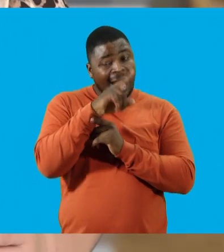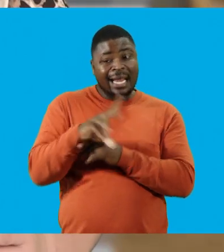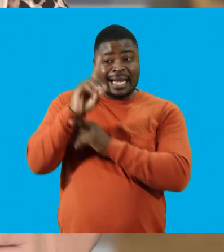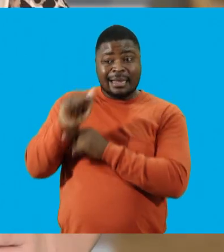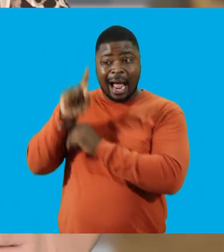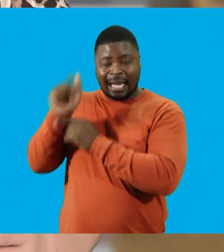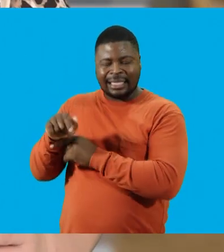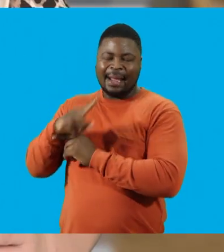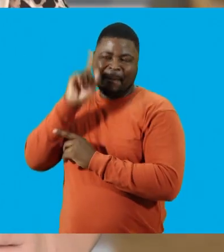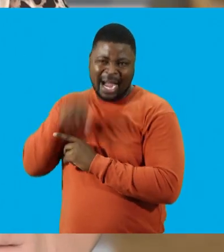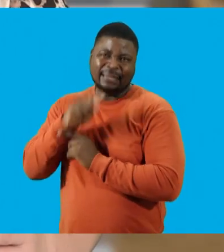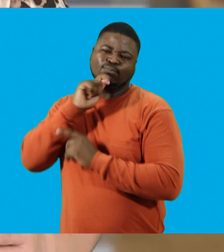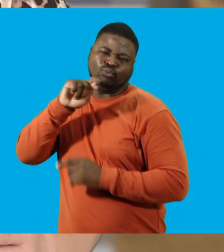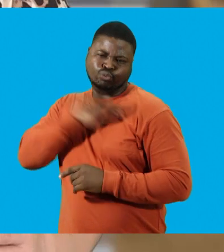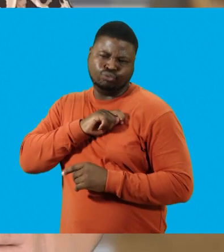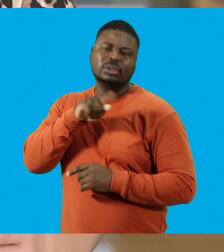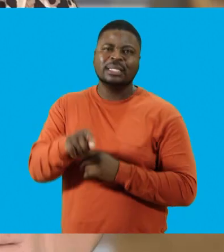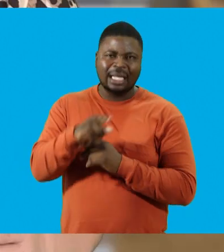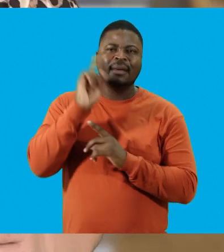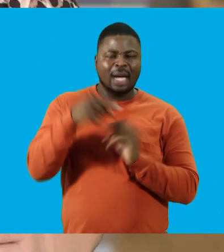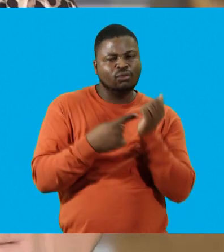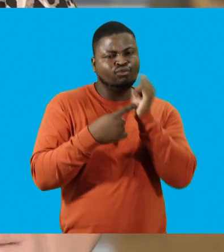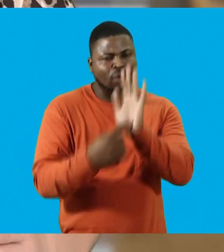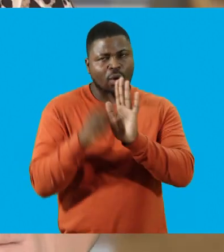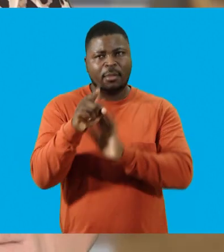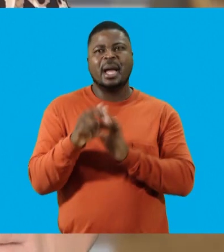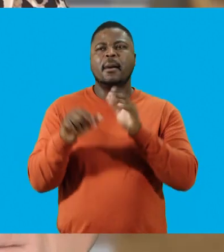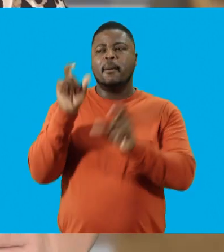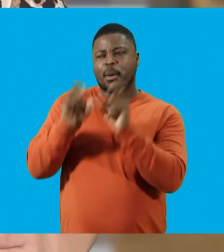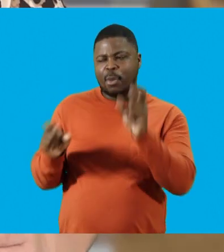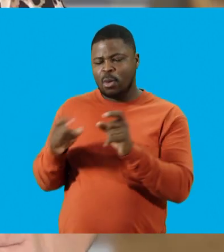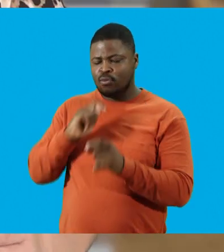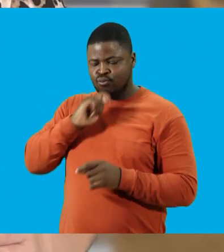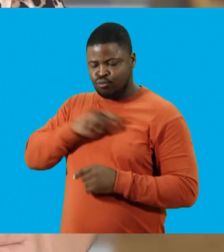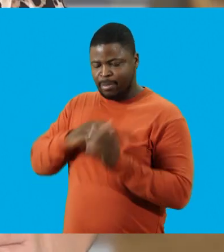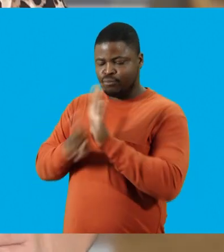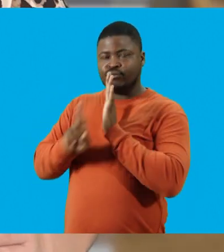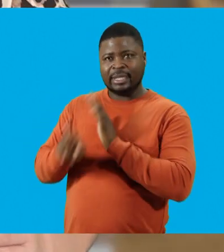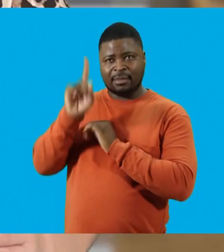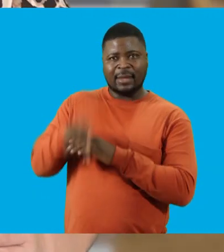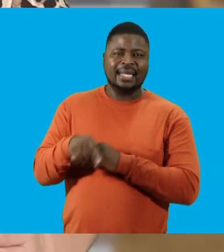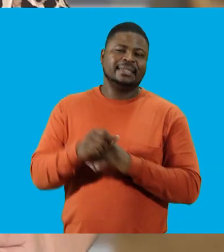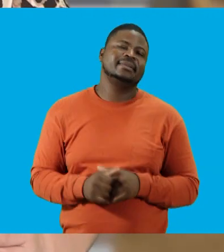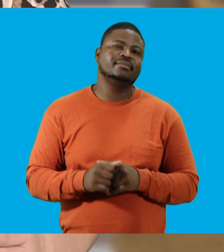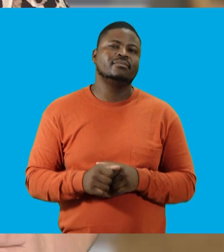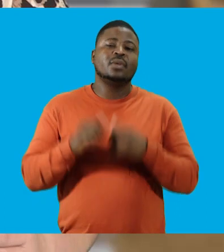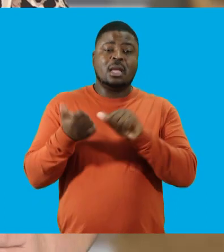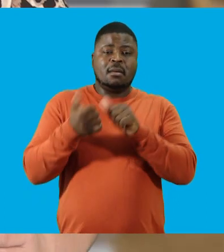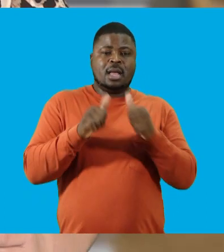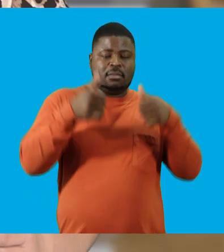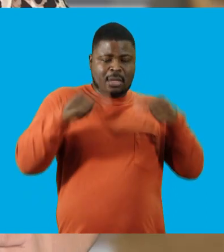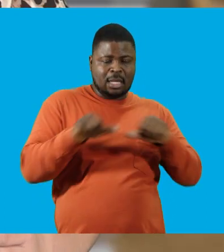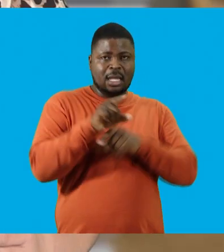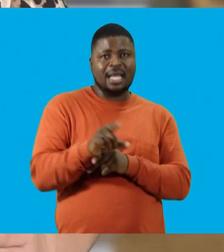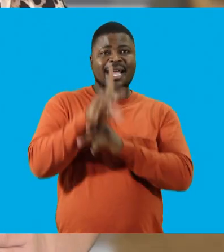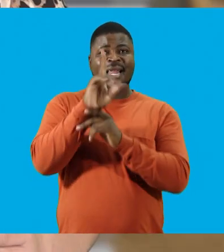reliable, it needs to be a true reflection of the whole population. Then the rest with